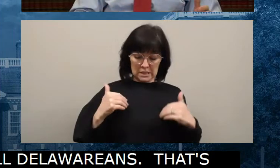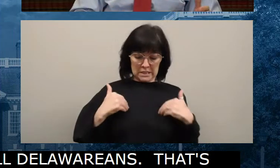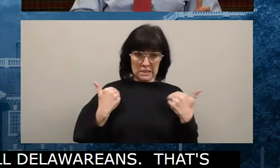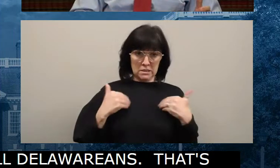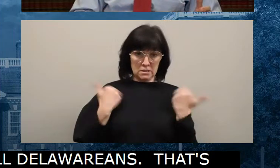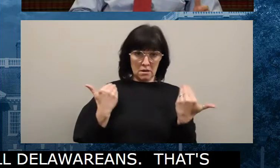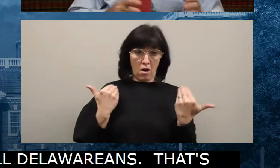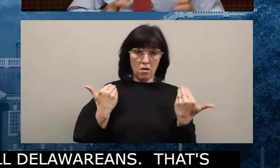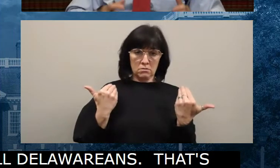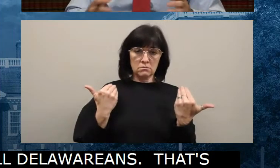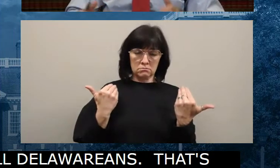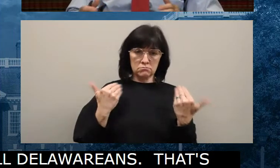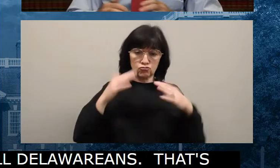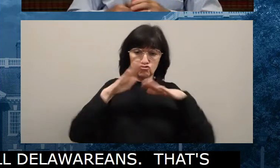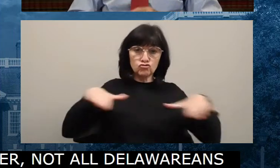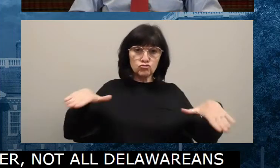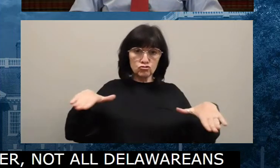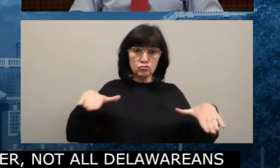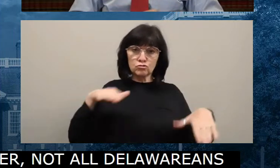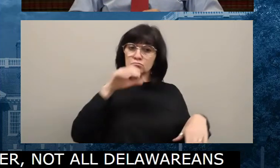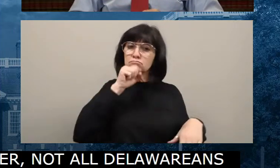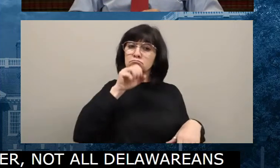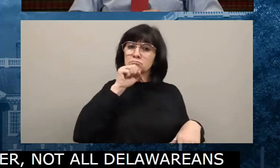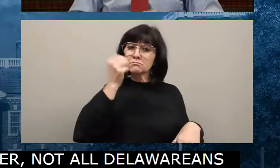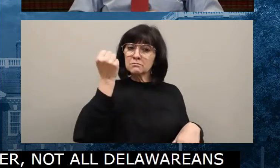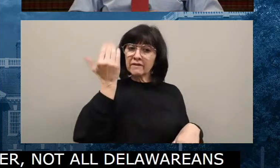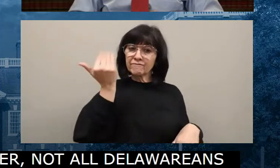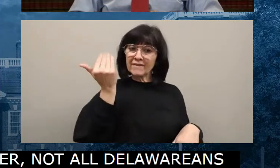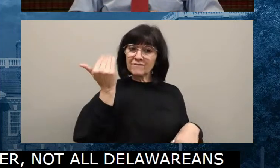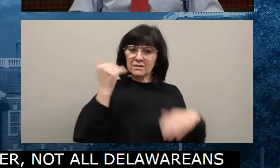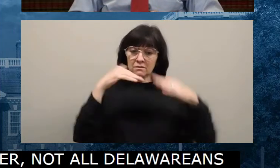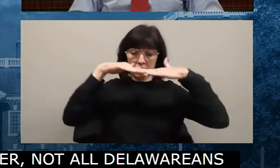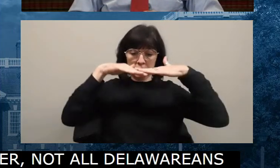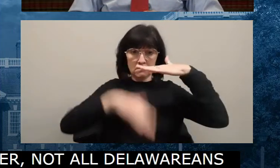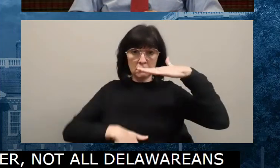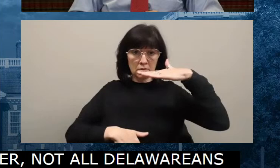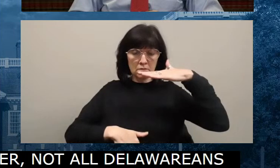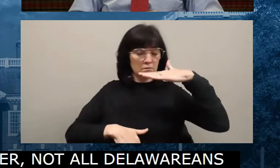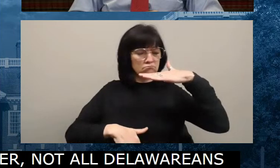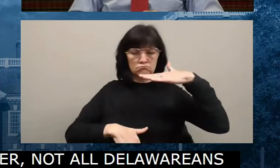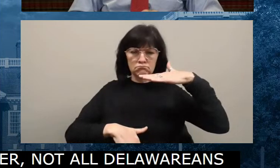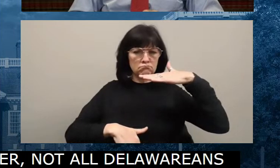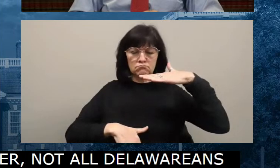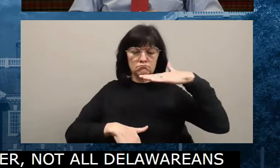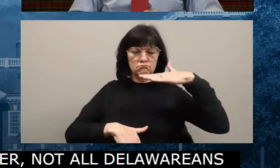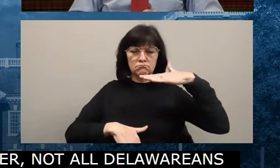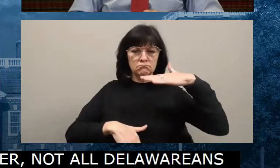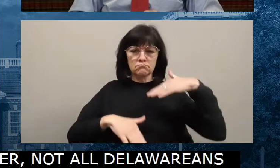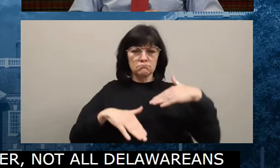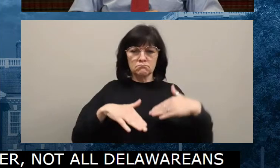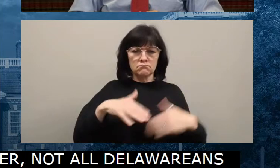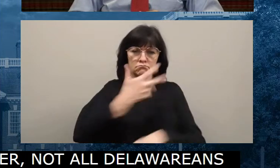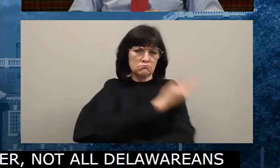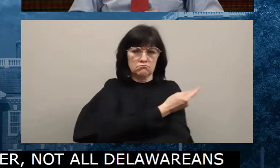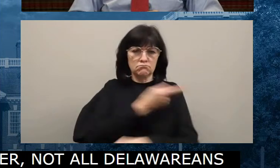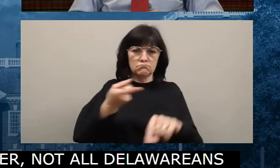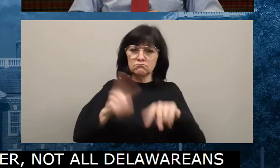and younger are not yet approved to receive the vaccine. So we have about